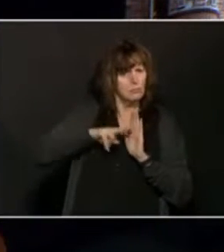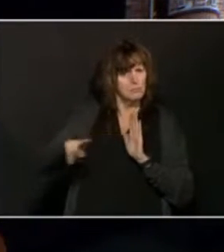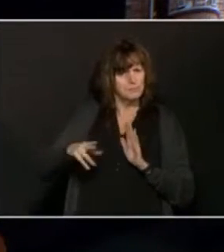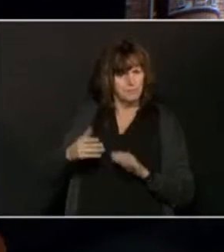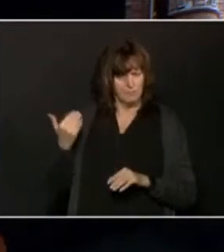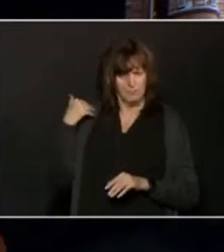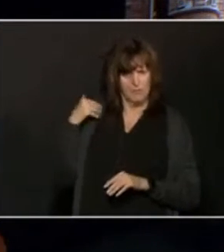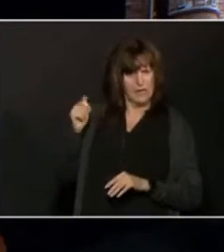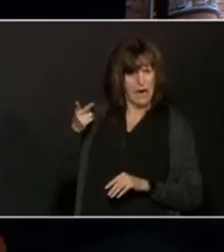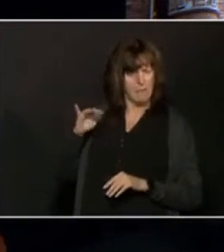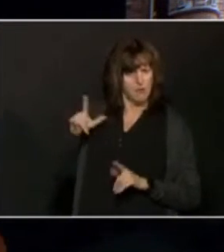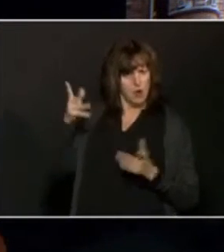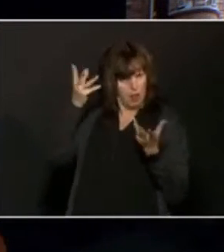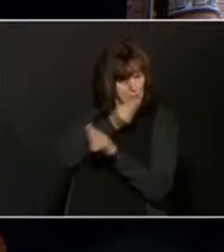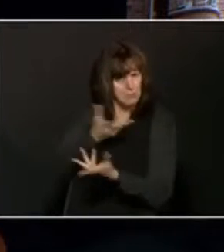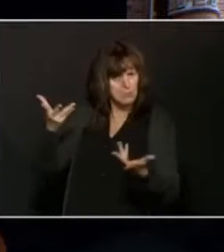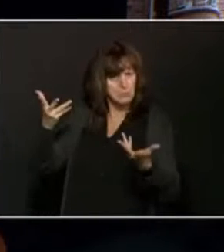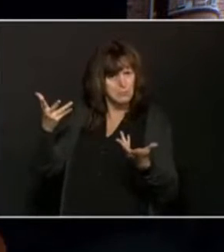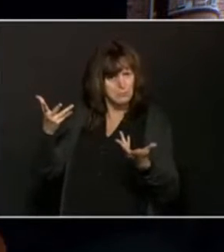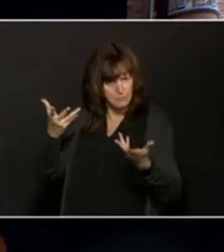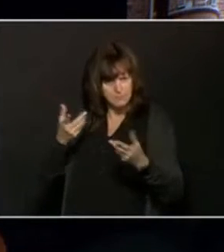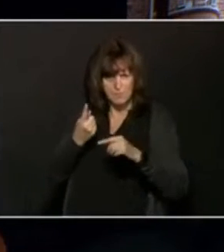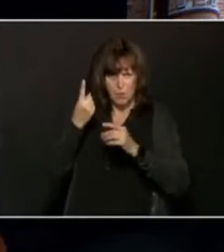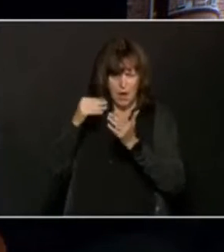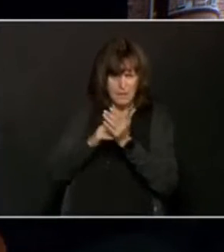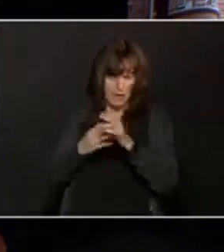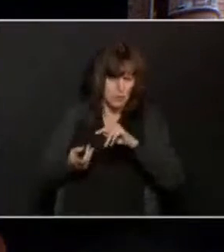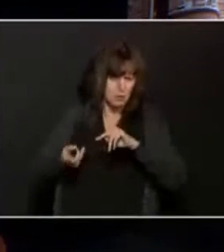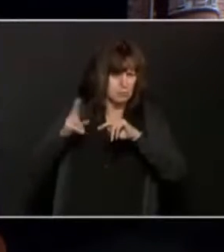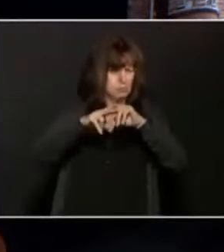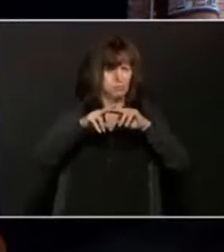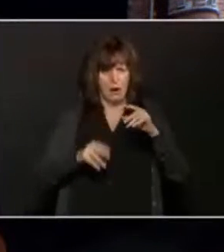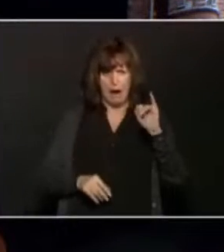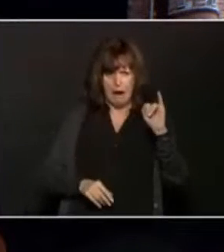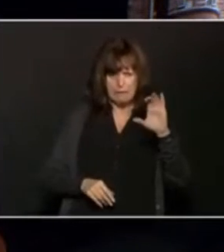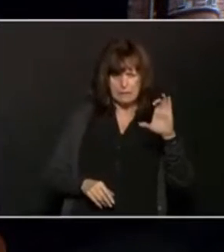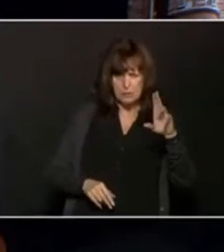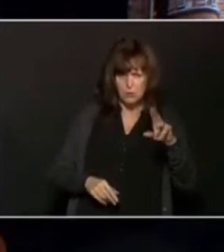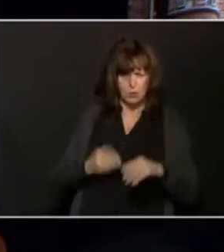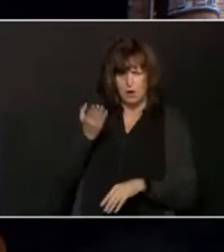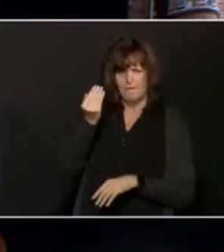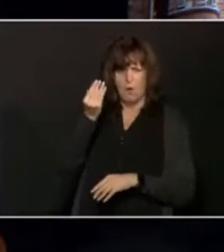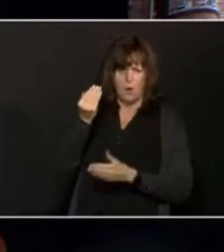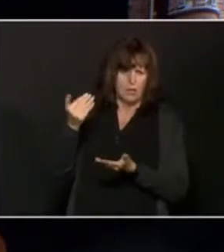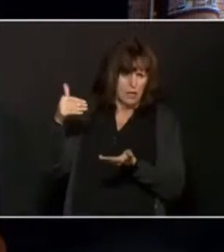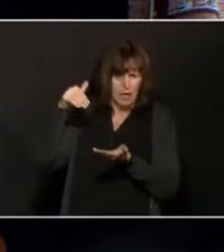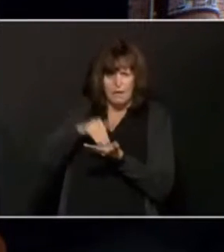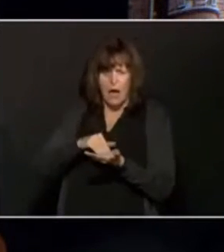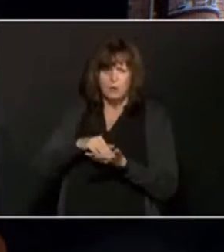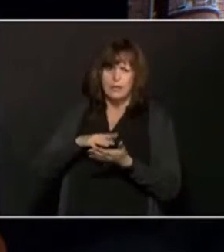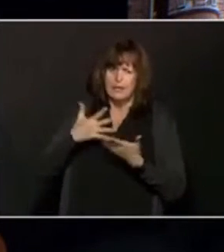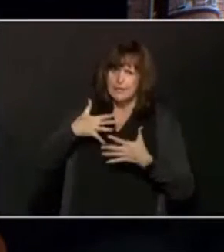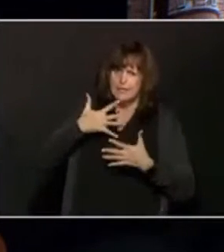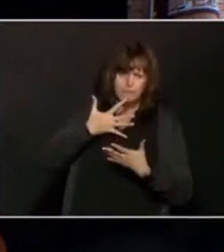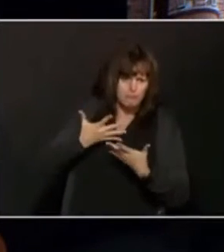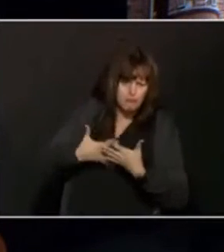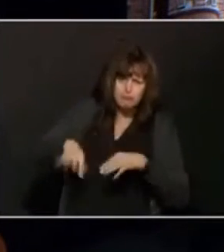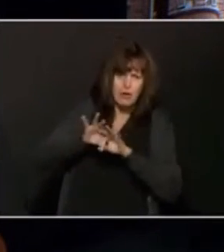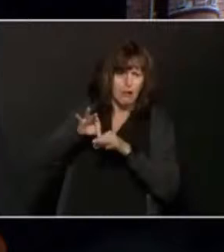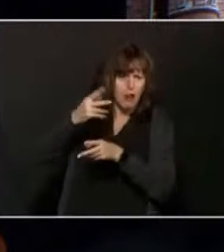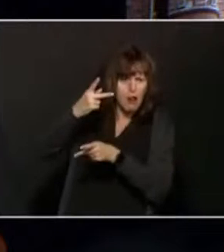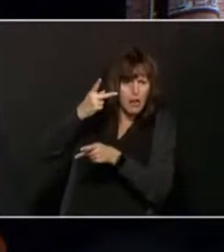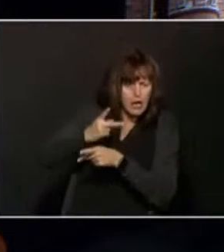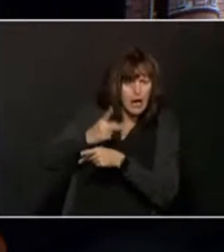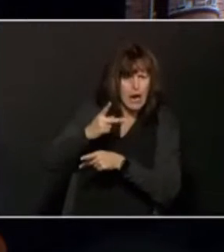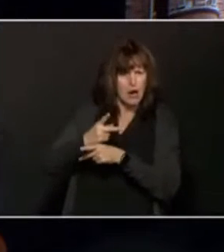and 1,492 new critical care beds. Then on October 27th, they announced a further 776 new beds.